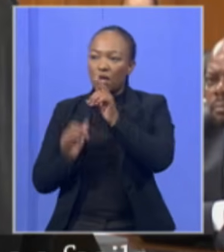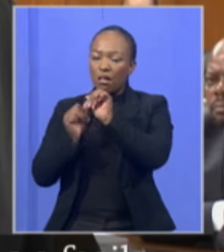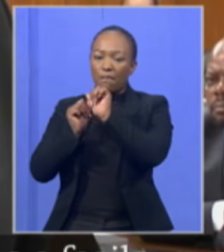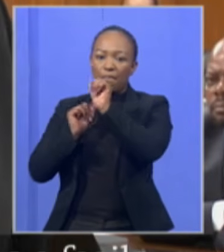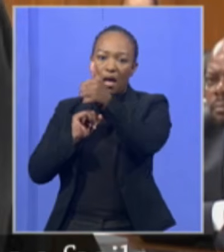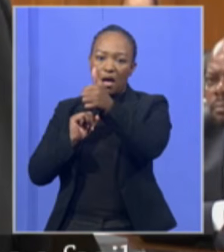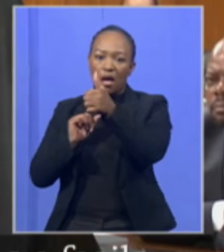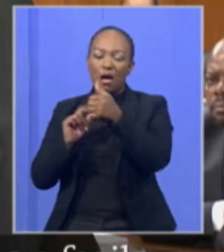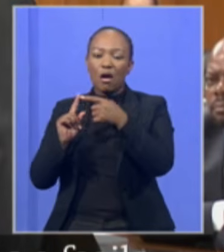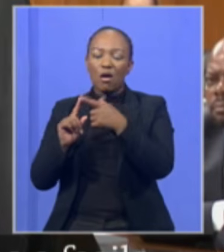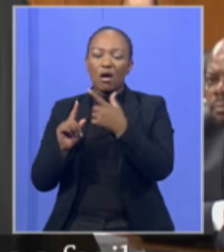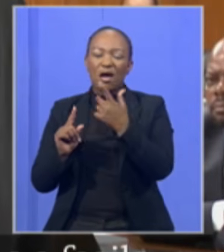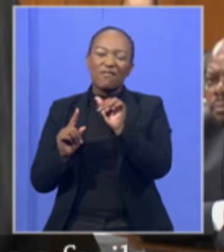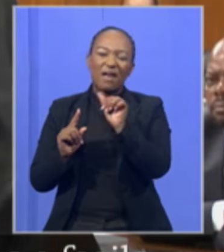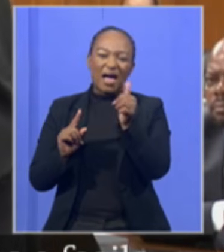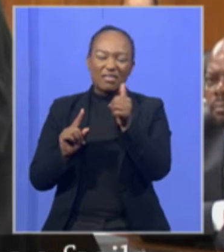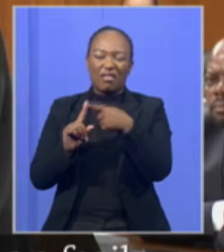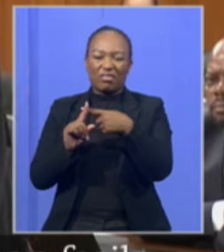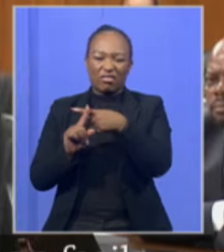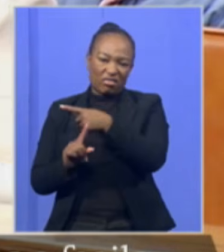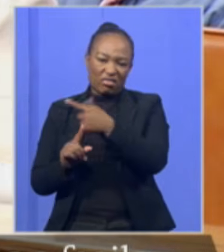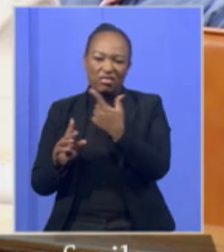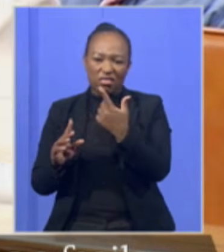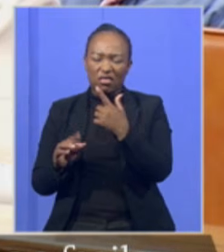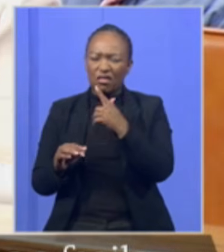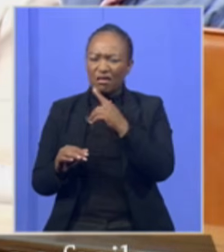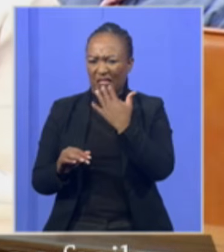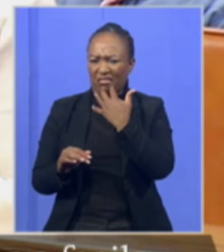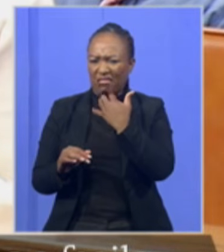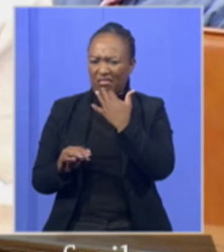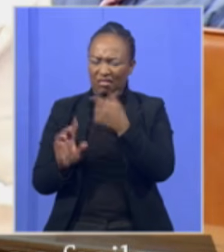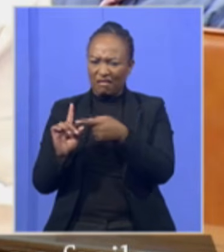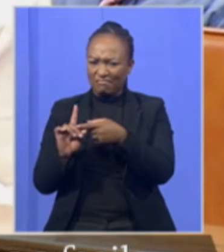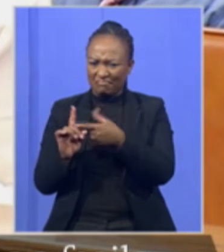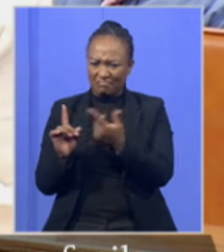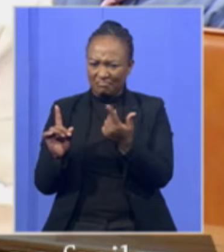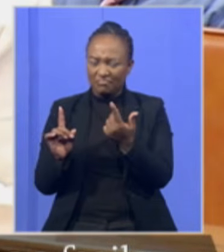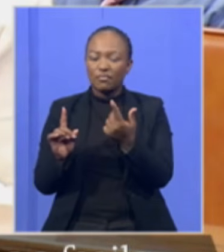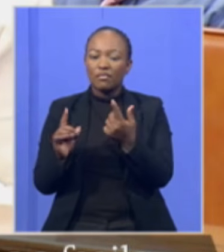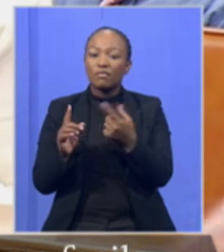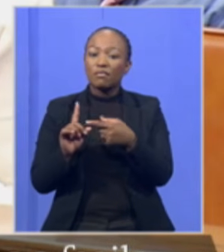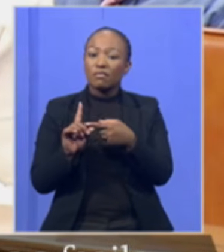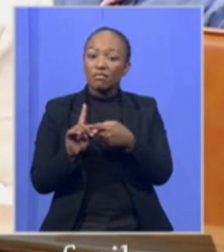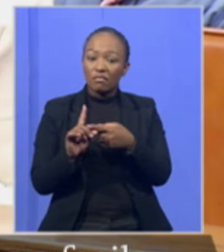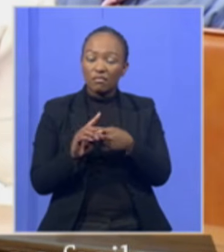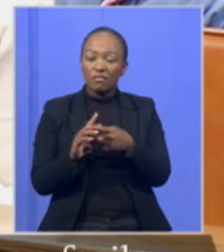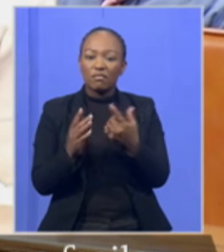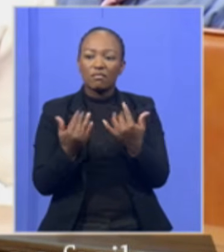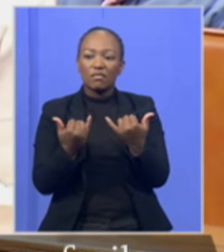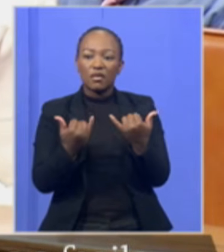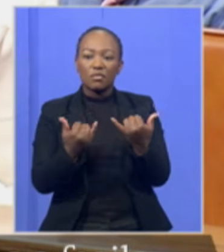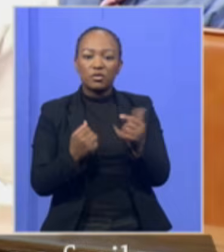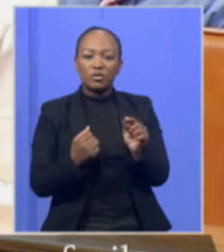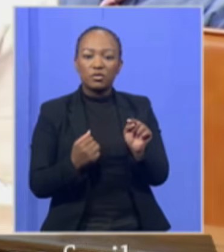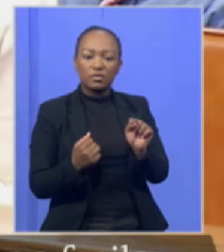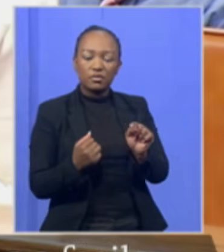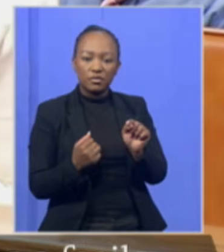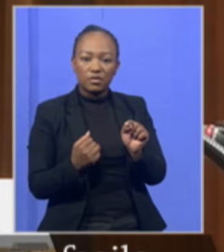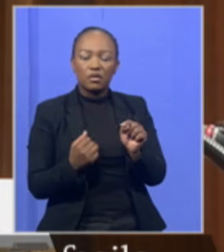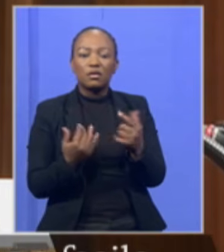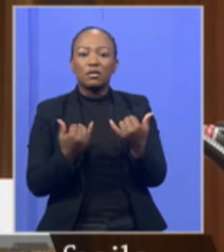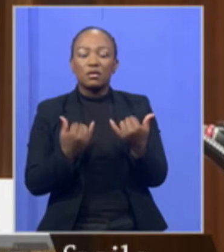na le maqhama Kenya. Tšholota o bolela ha sena e le lebaka le etsang hore makgotla a dinyewe a Afrika Borwa